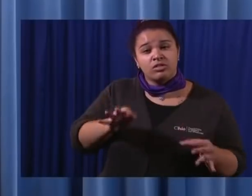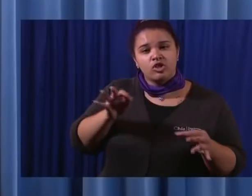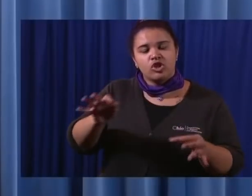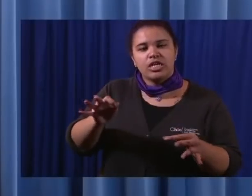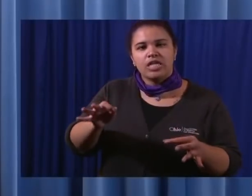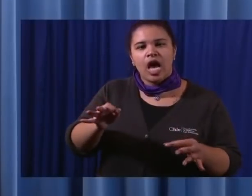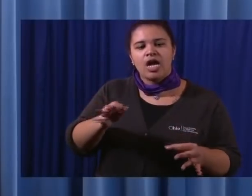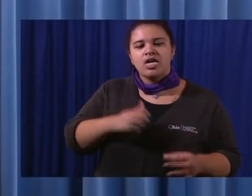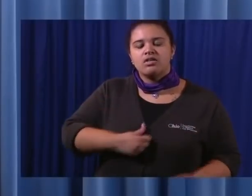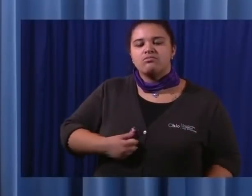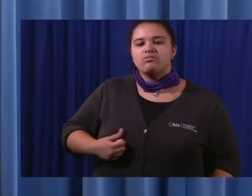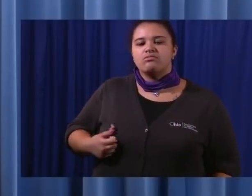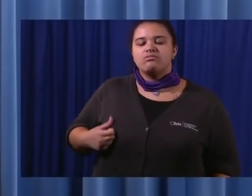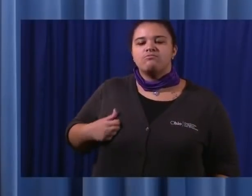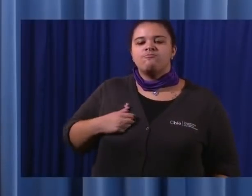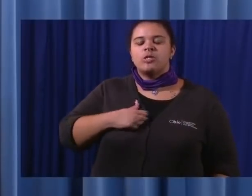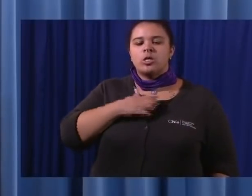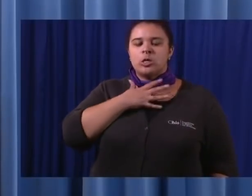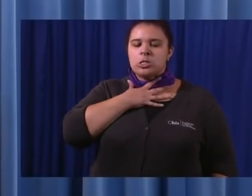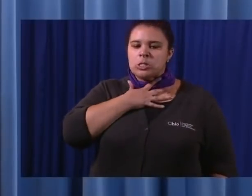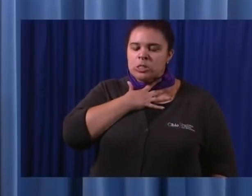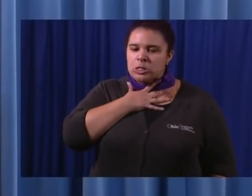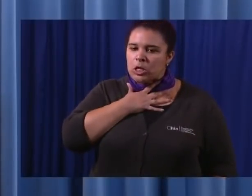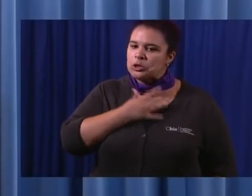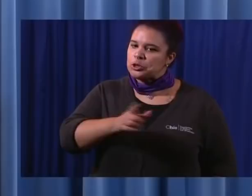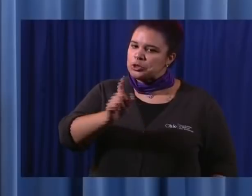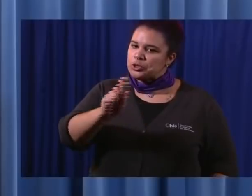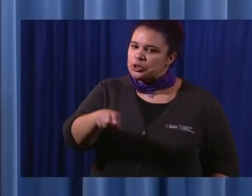it's important to wear a mask?